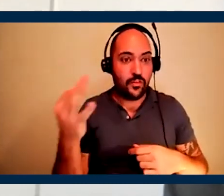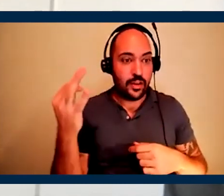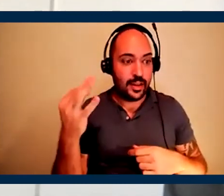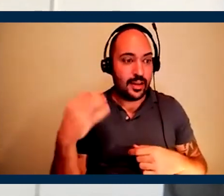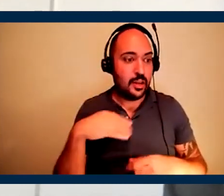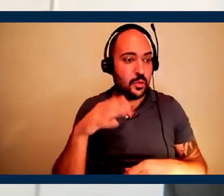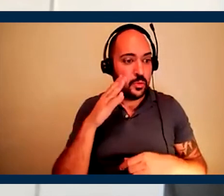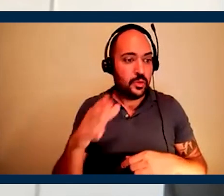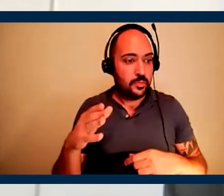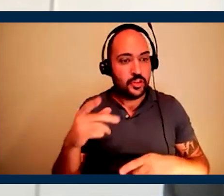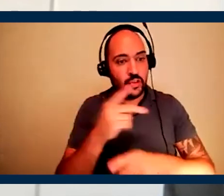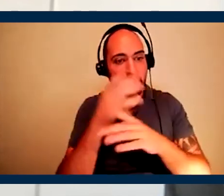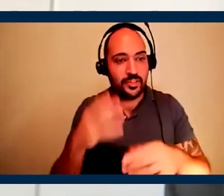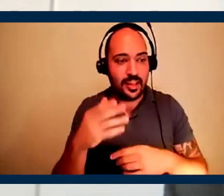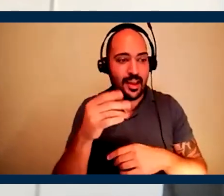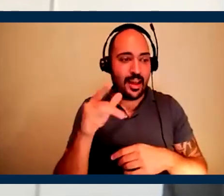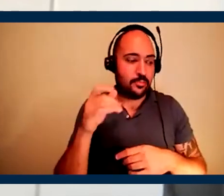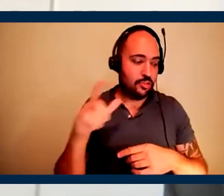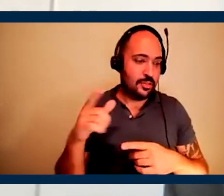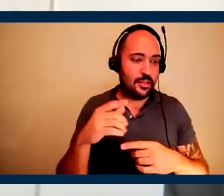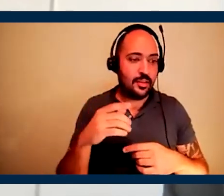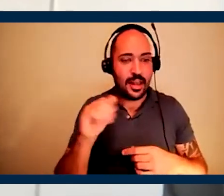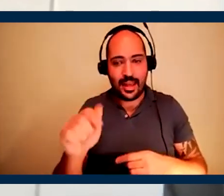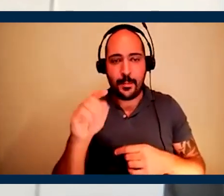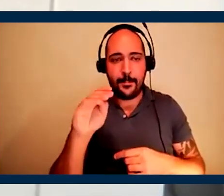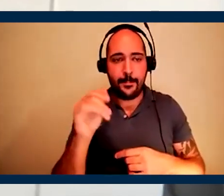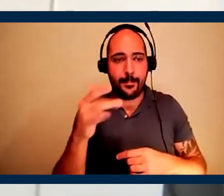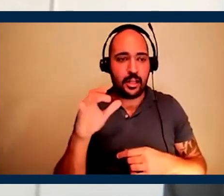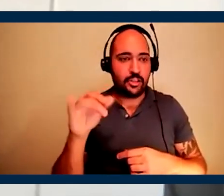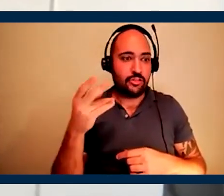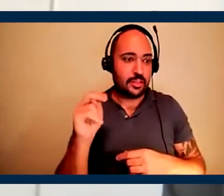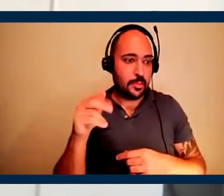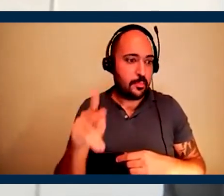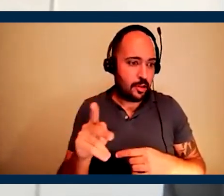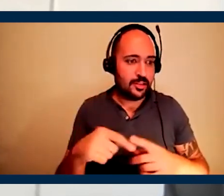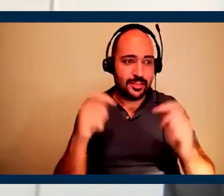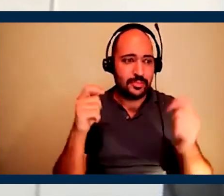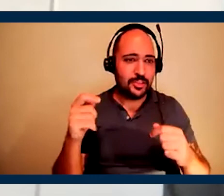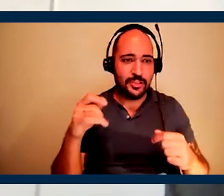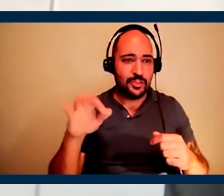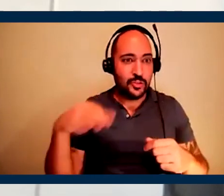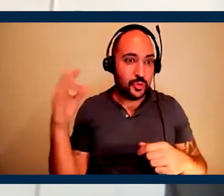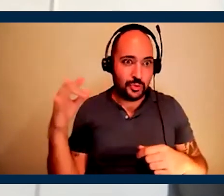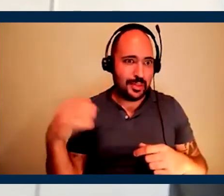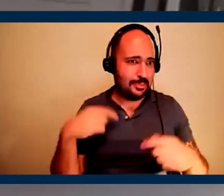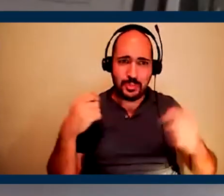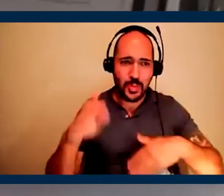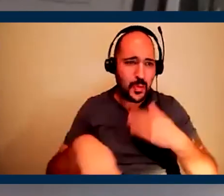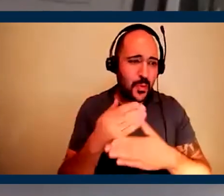with Supervisor Holly Mitchell at Magic Johnson Park celebrating as well. So Juneteenth, I'm celebrating all weekend, not